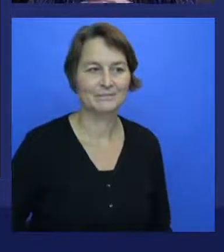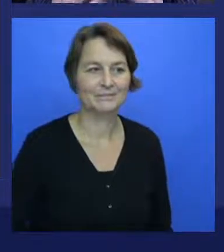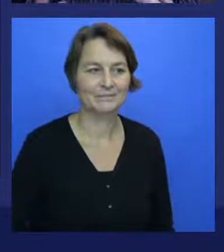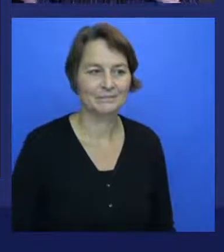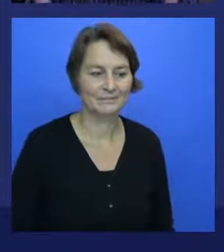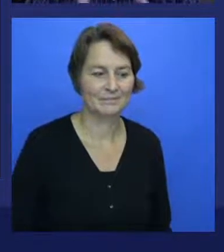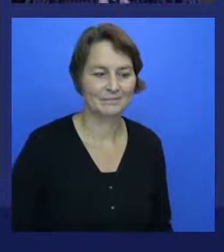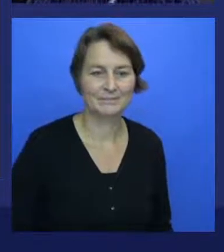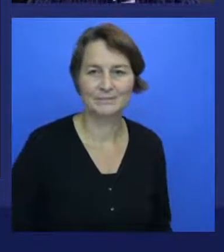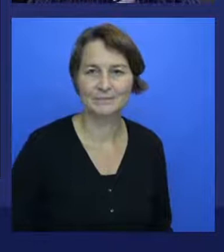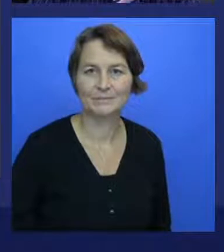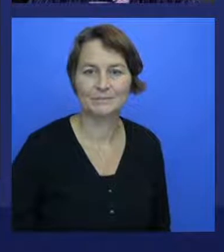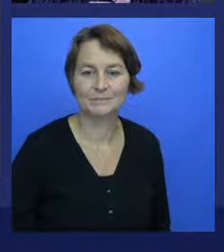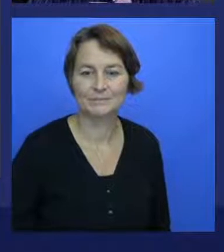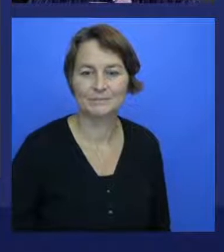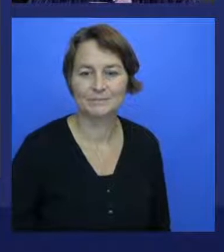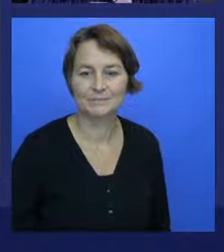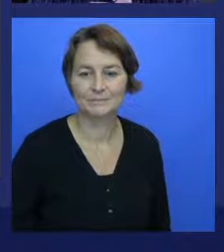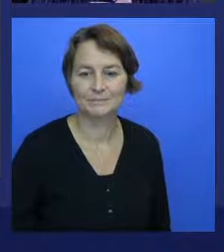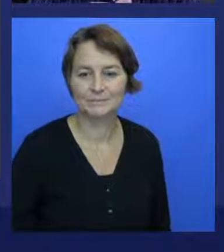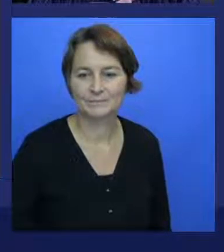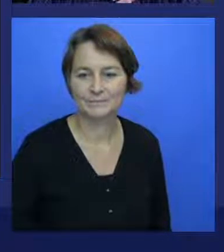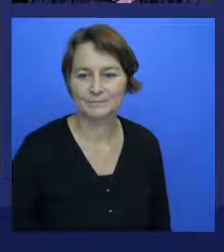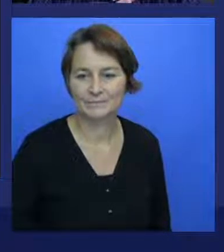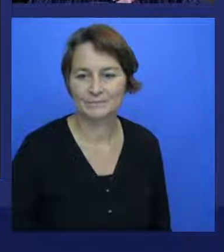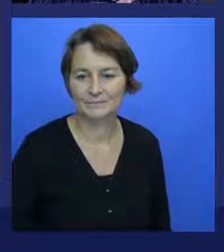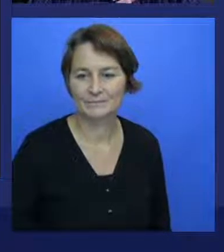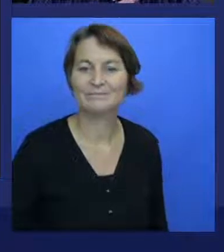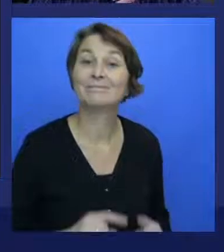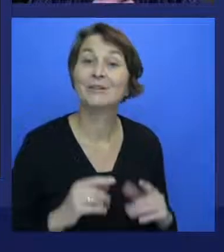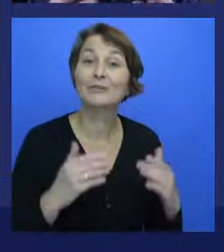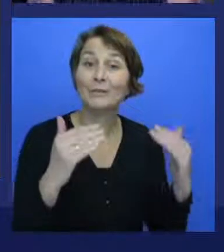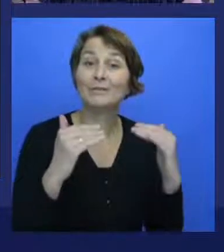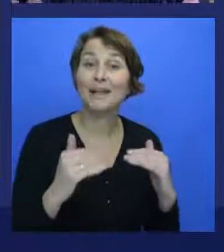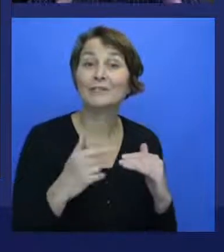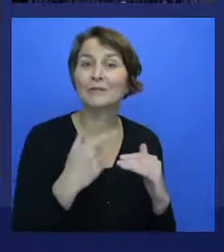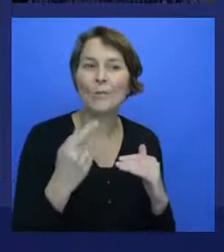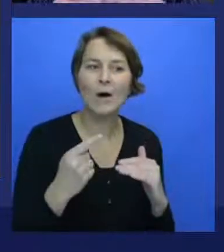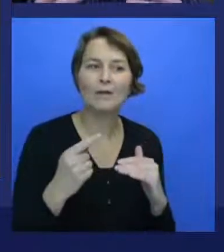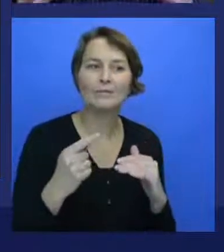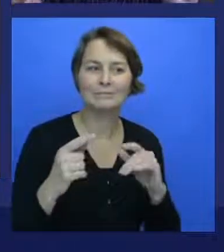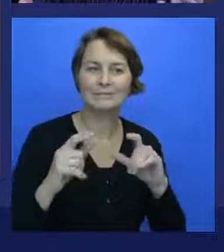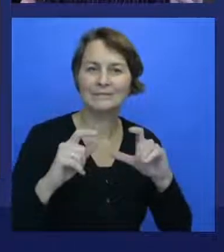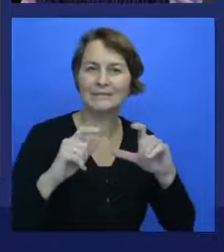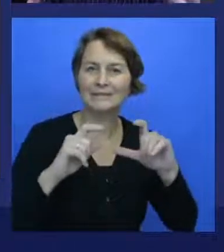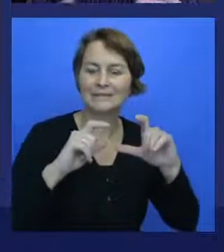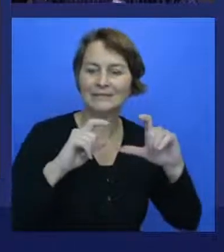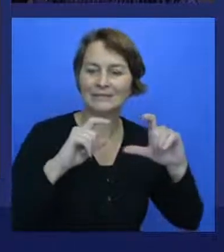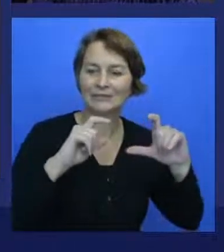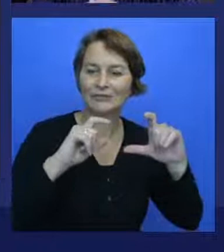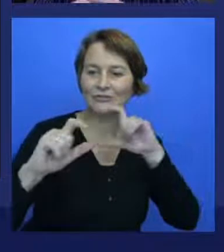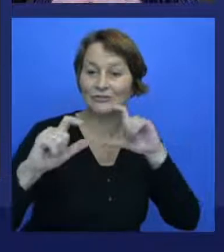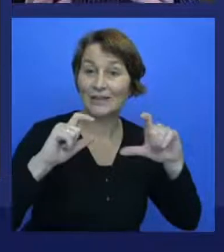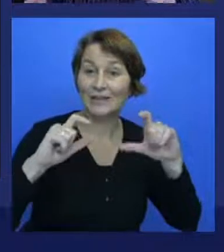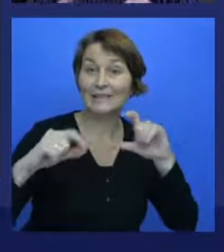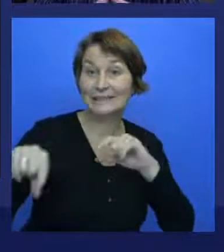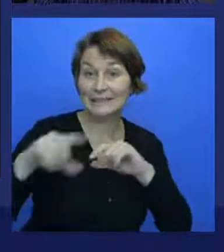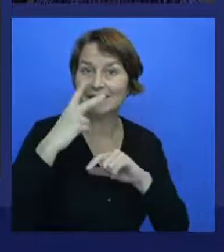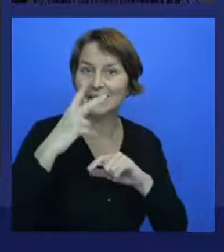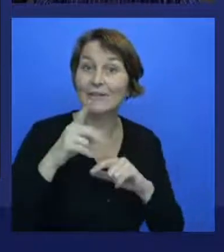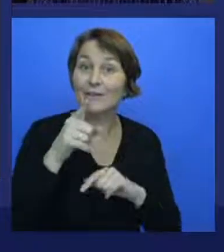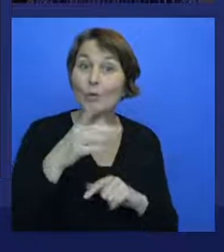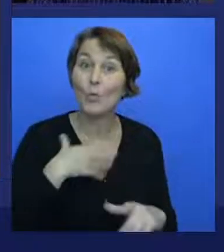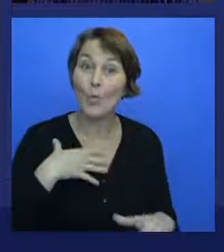to win at Jeopardy. And so the Watson technology continues today. You can participate in it if you want. They have a lot